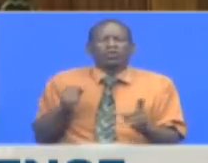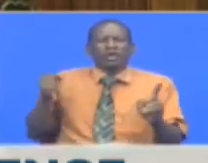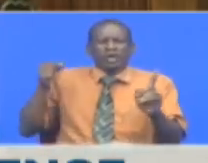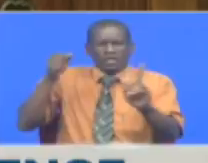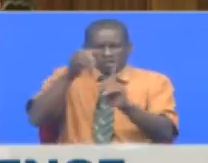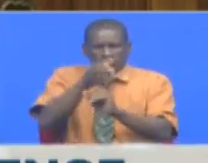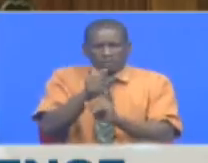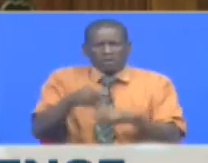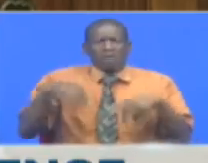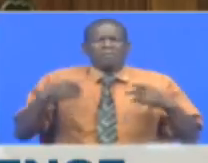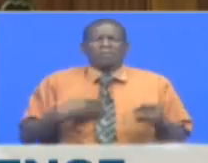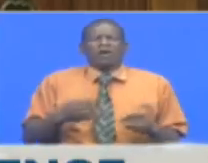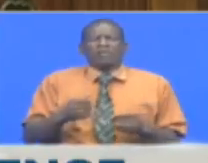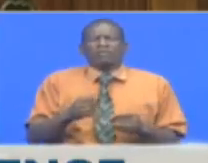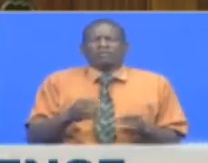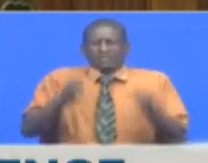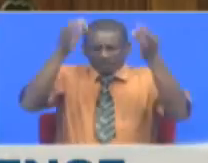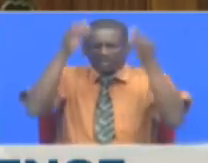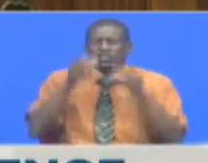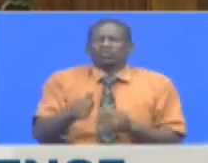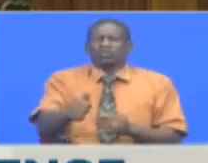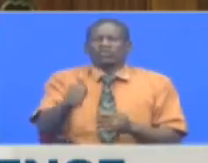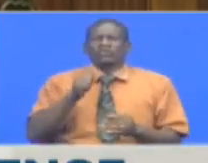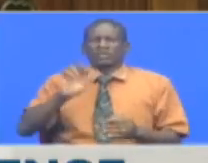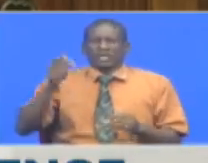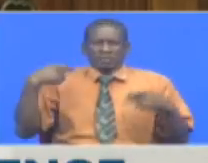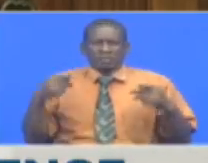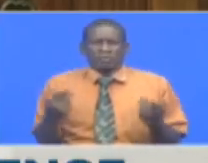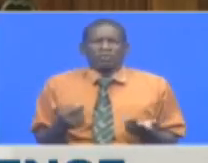have decided to deny Kenyans of what is